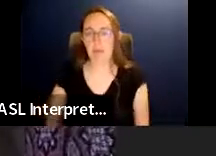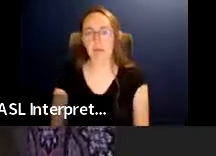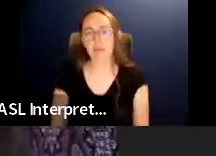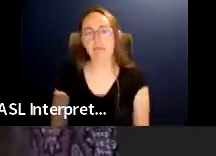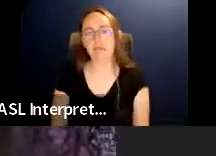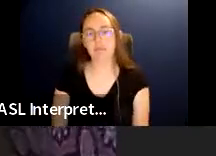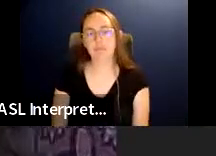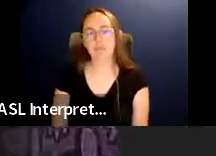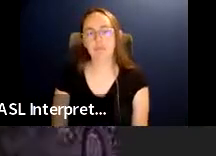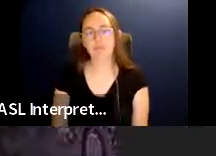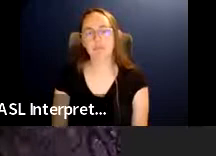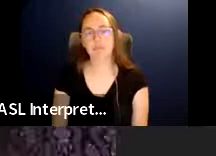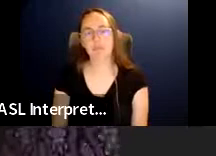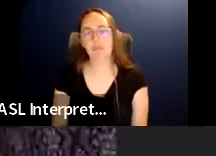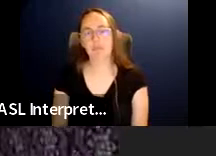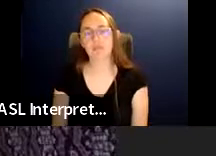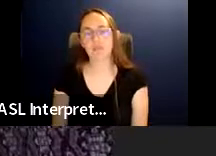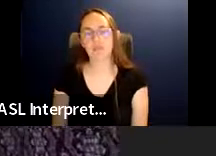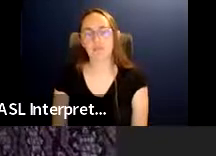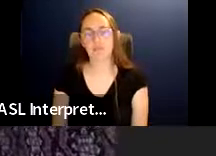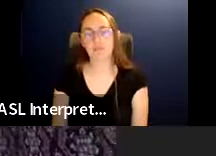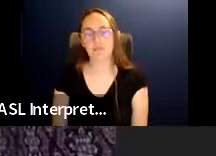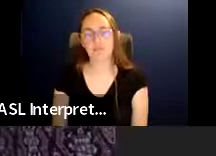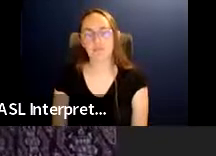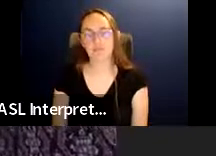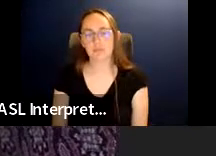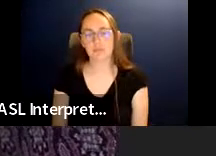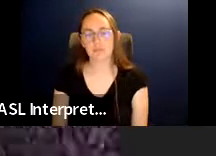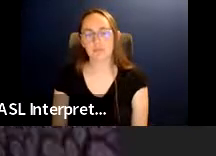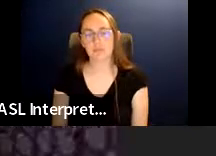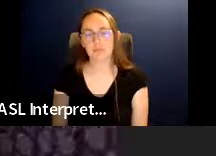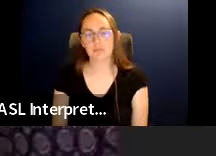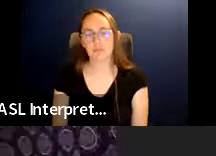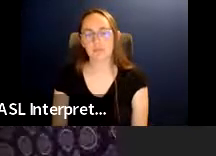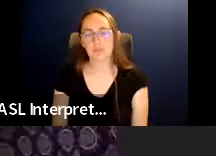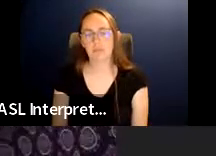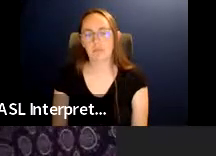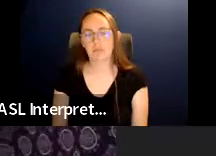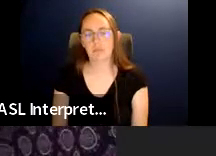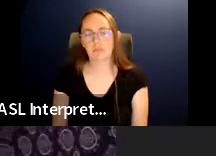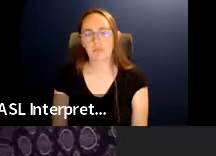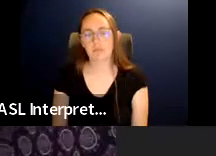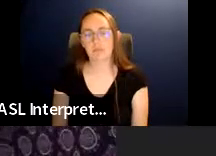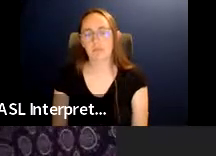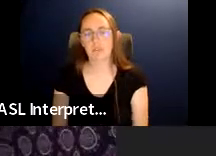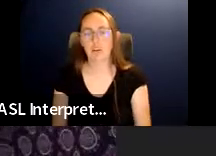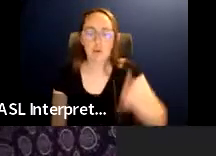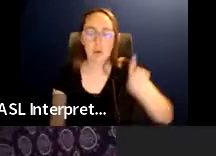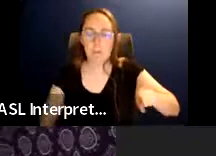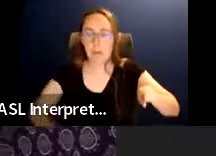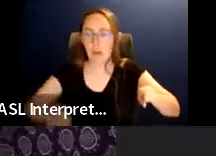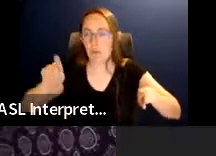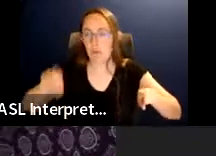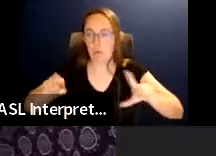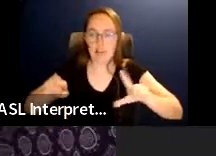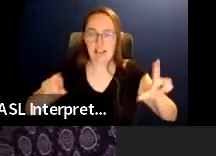And I'm putting a piece on the left and a piece on the right. And a piece on the right. So all of your boards